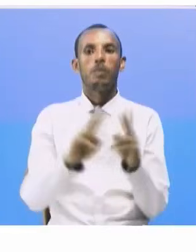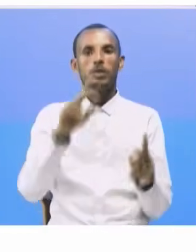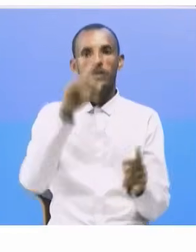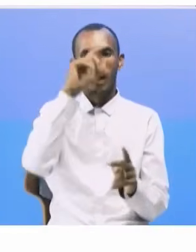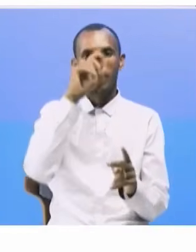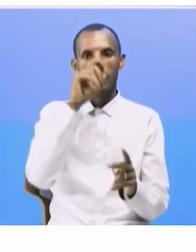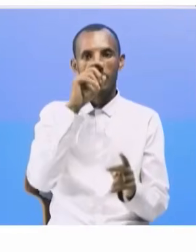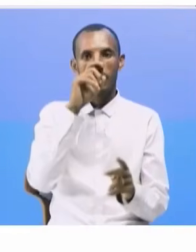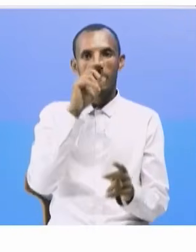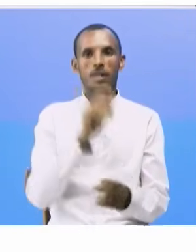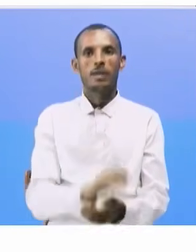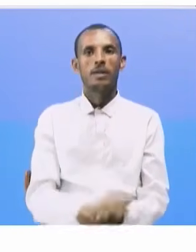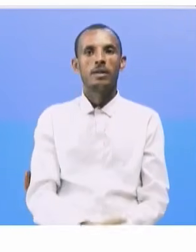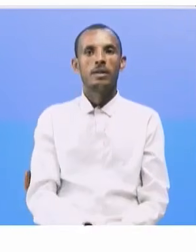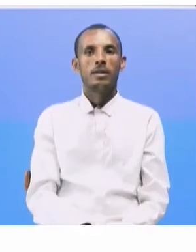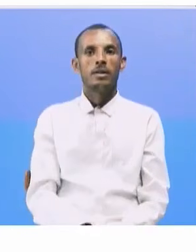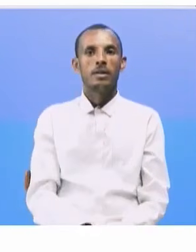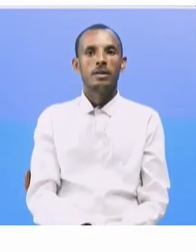writers